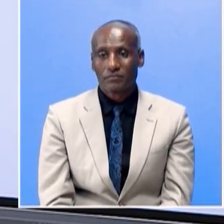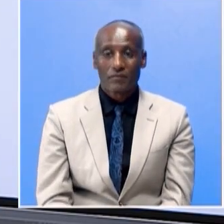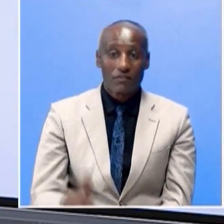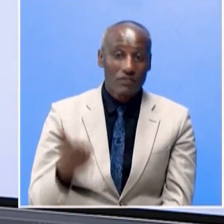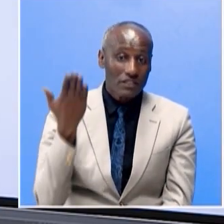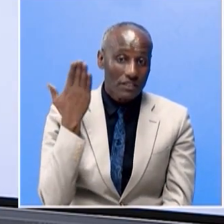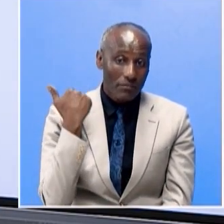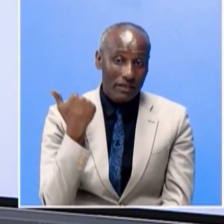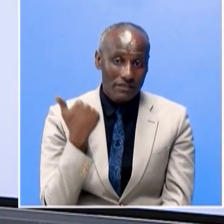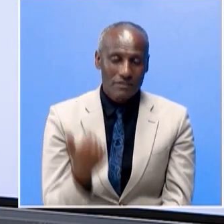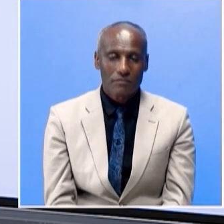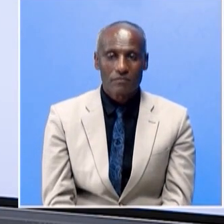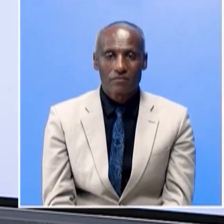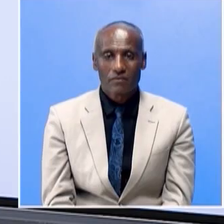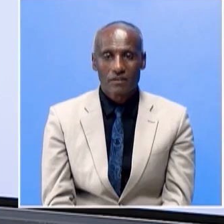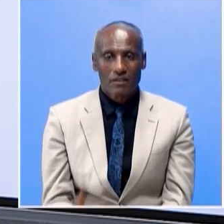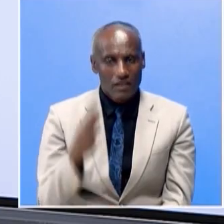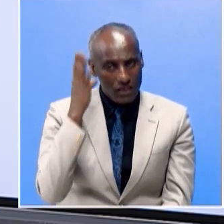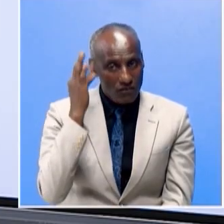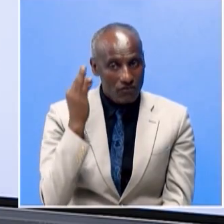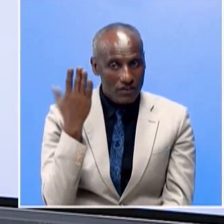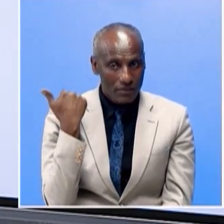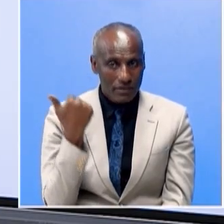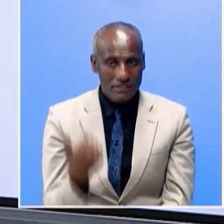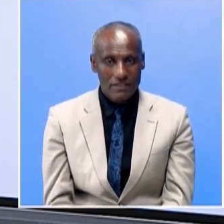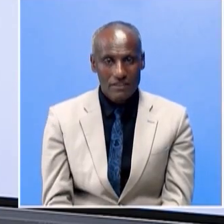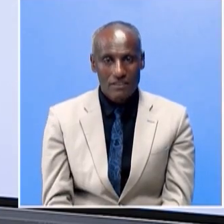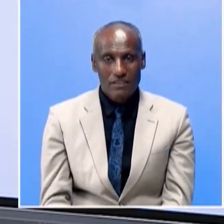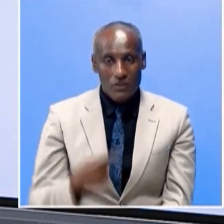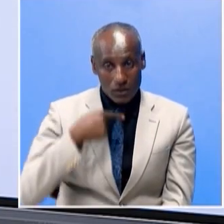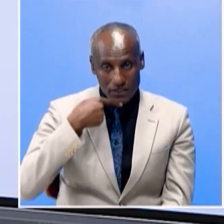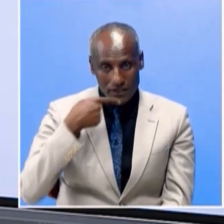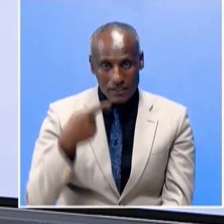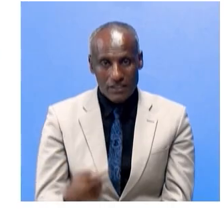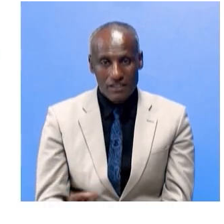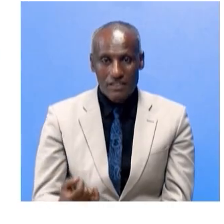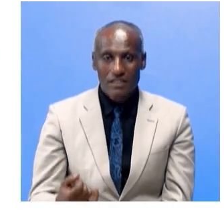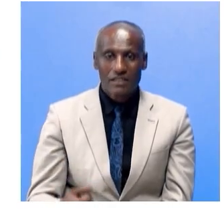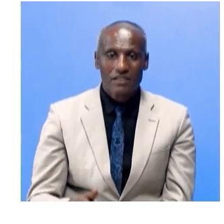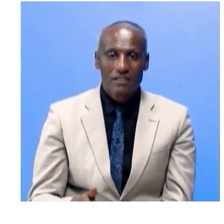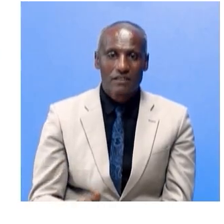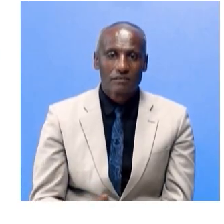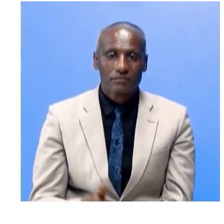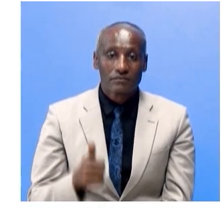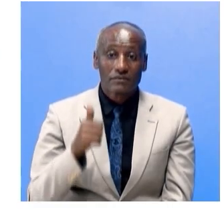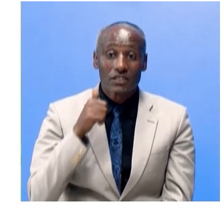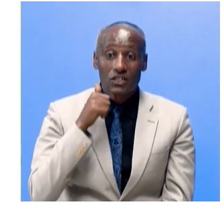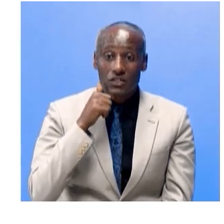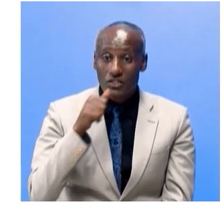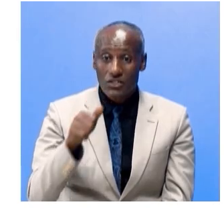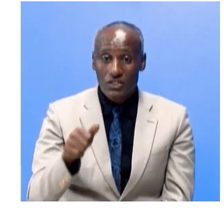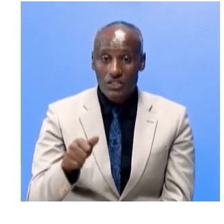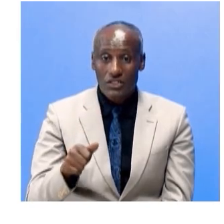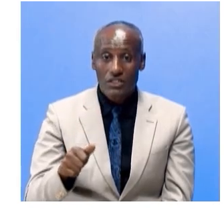past? If it is in the past. So I can say she was or